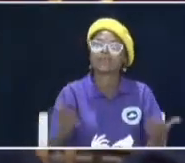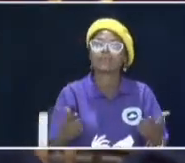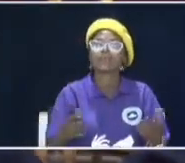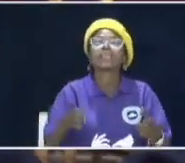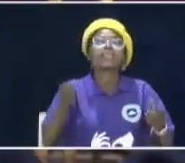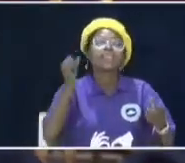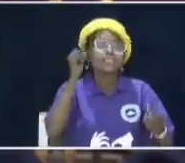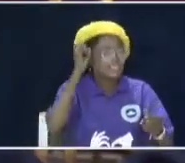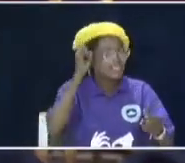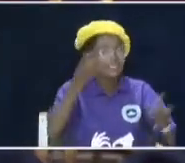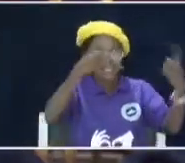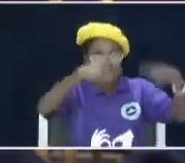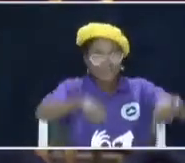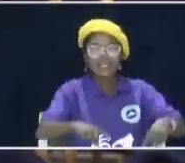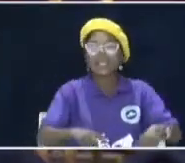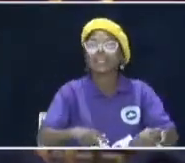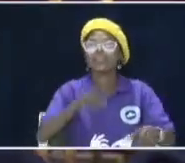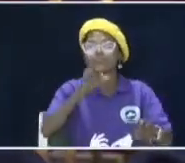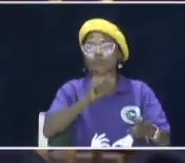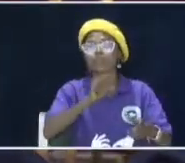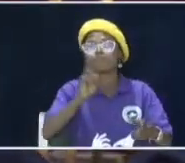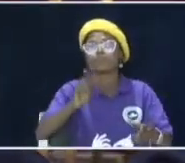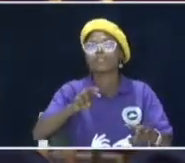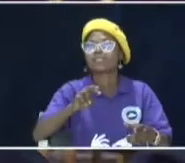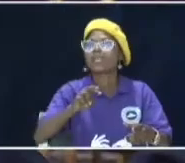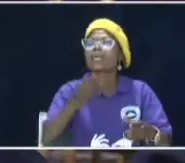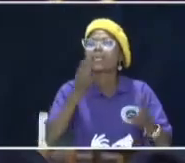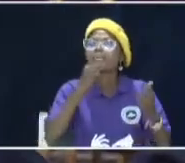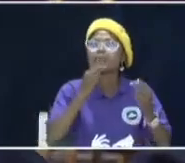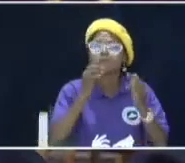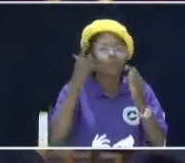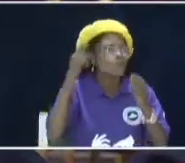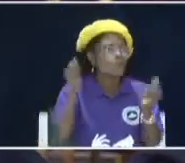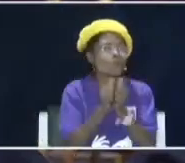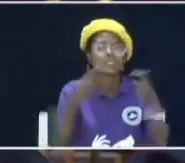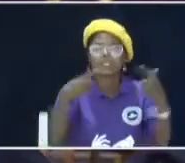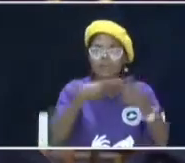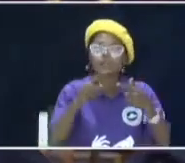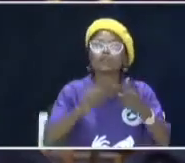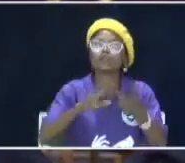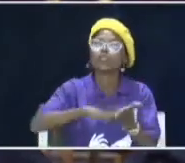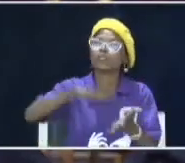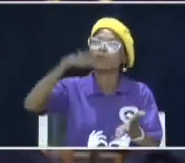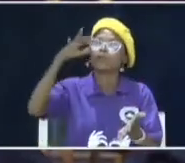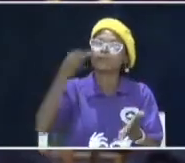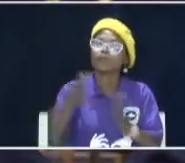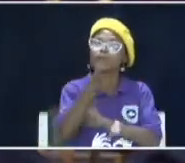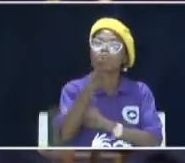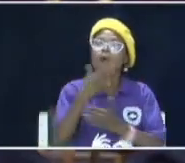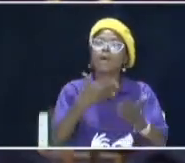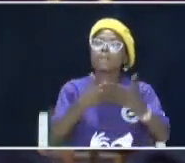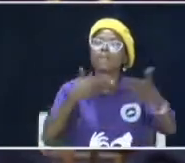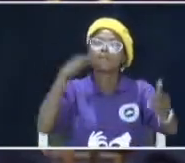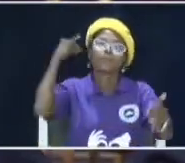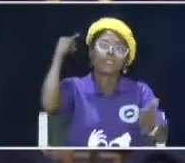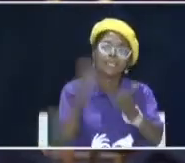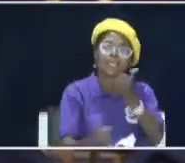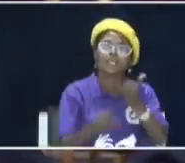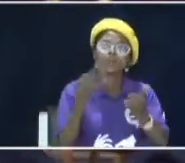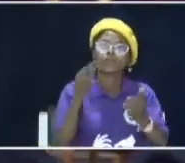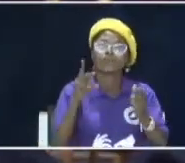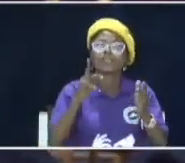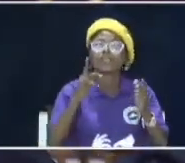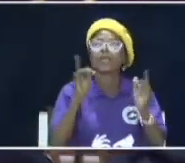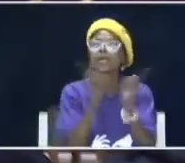pain. I prayed throughout, but to the glory of God, before the end of the convention, the